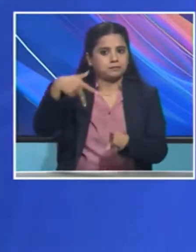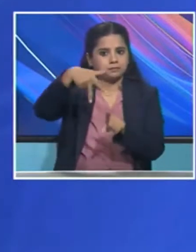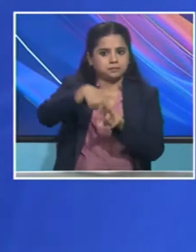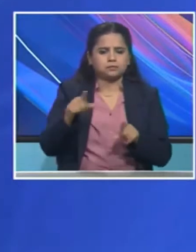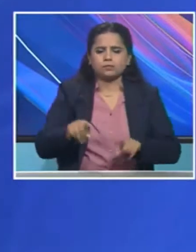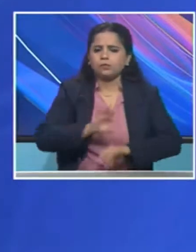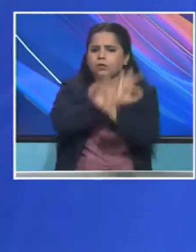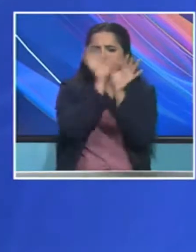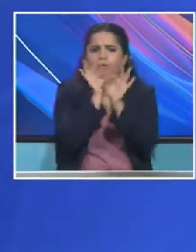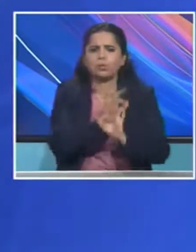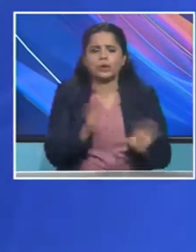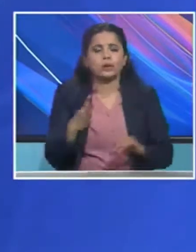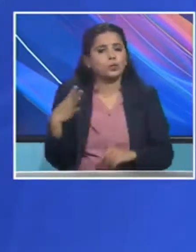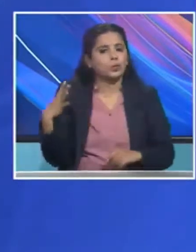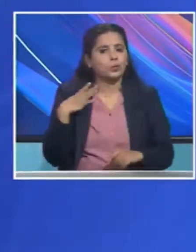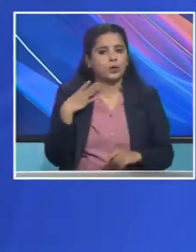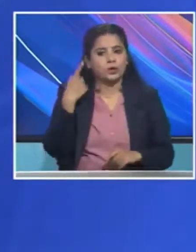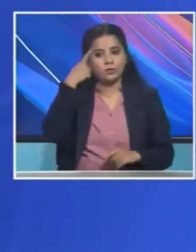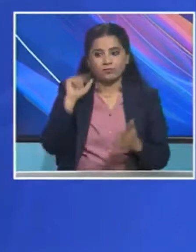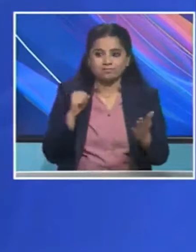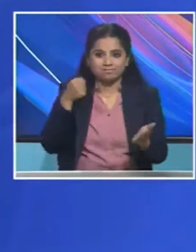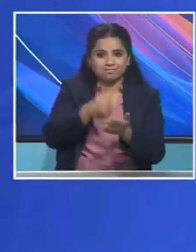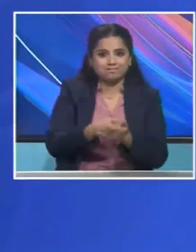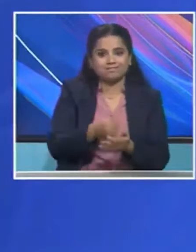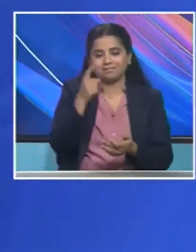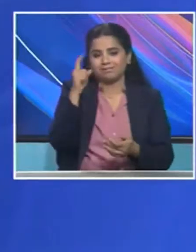ready, awaiting the arrival